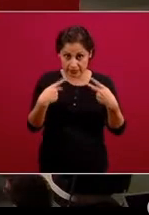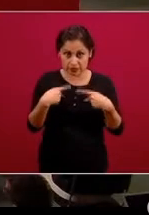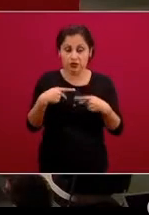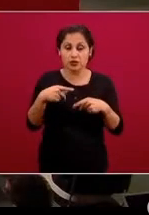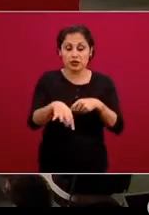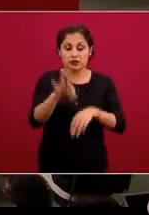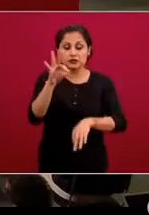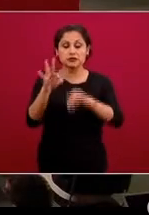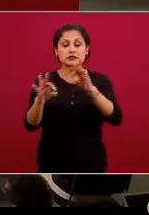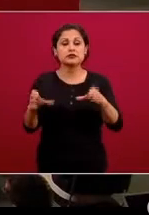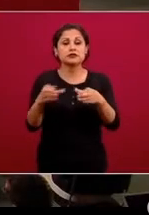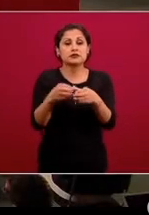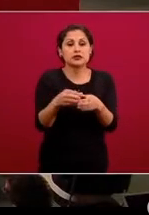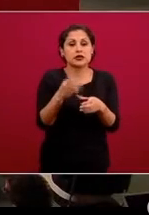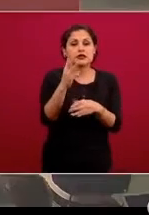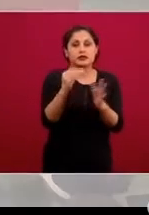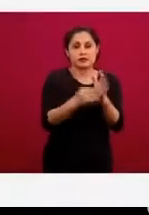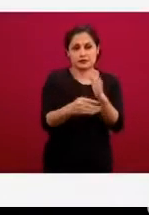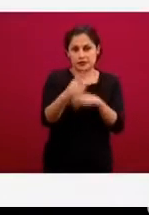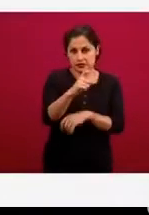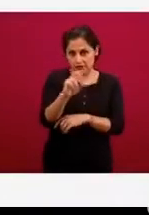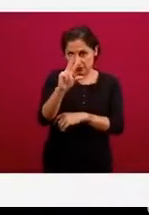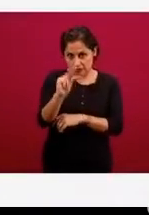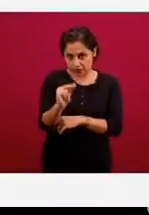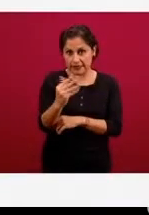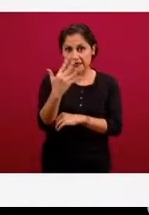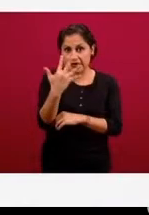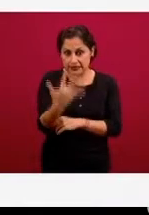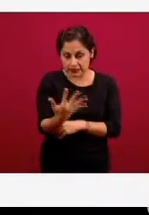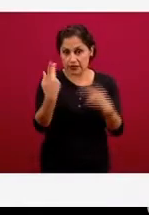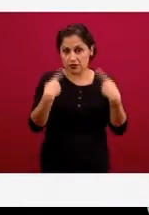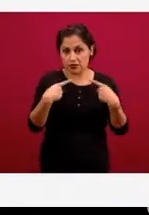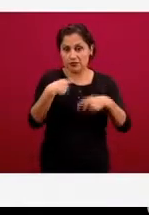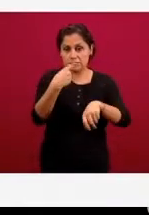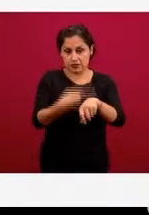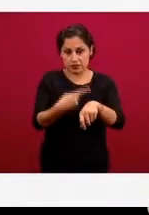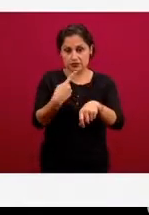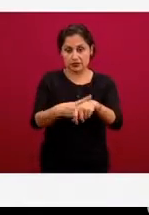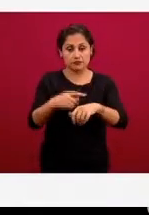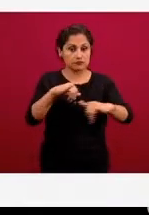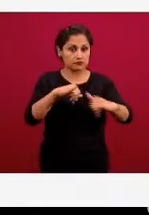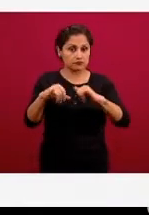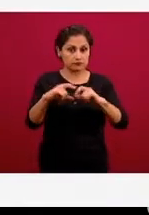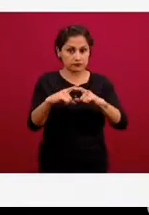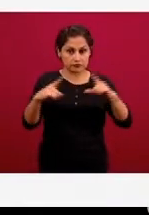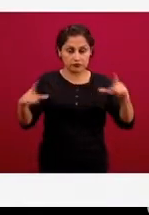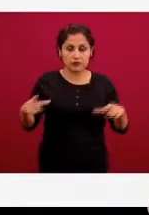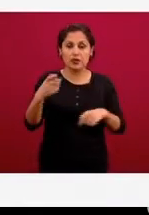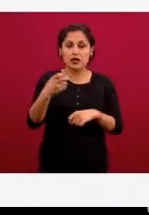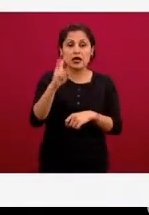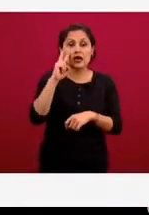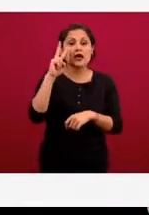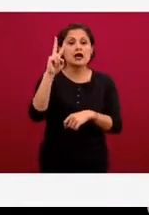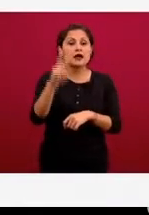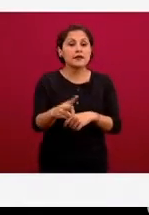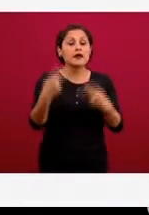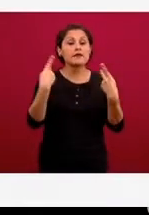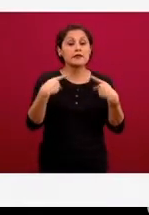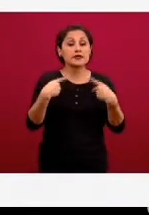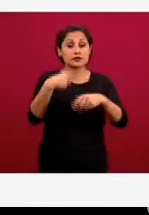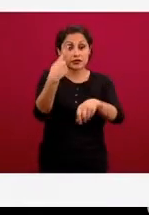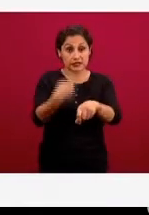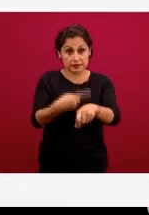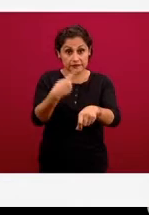3,185 cases that we had confirmed, the 3,185 active